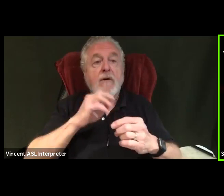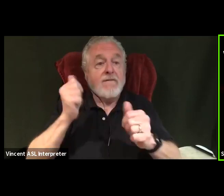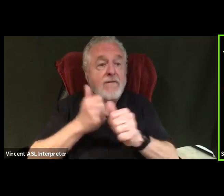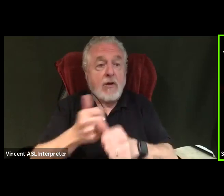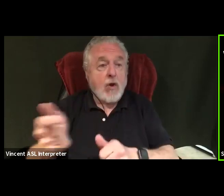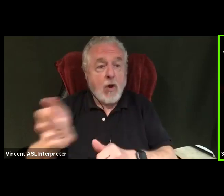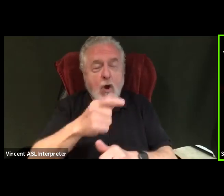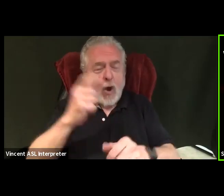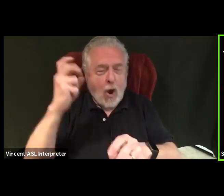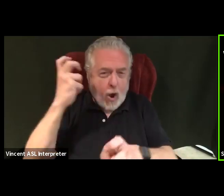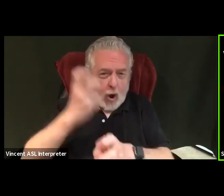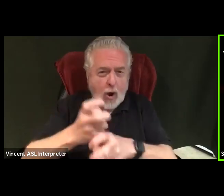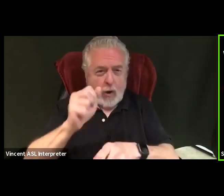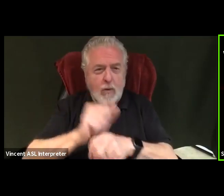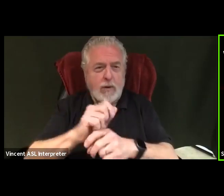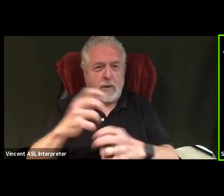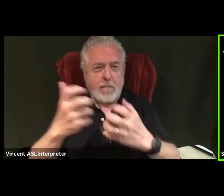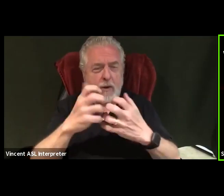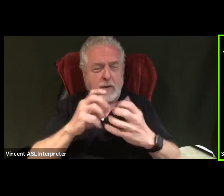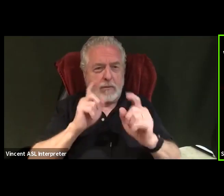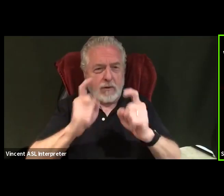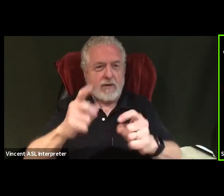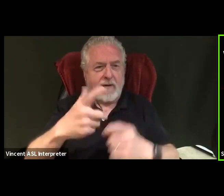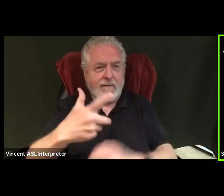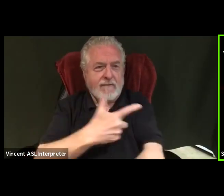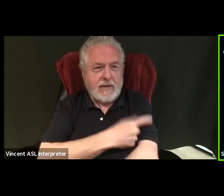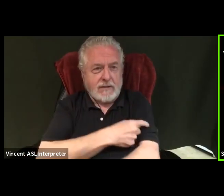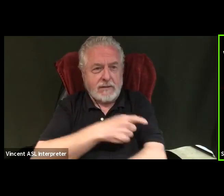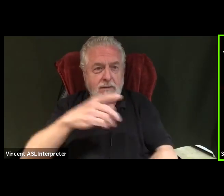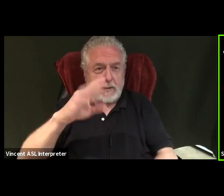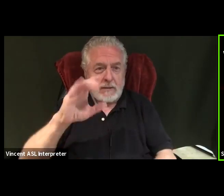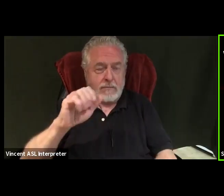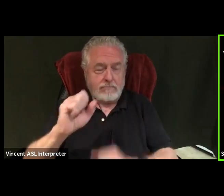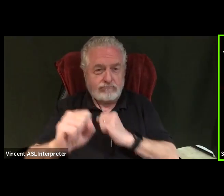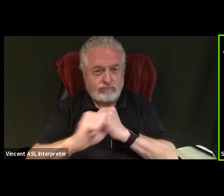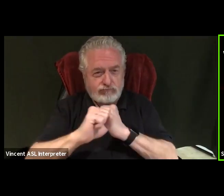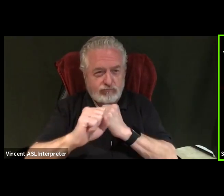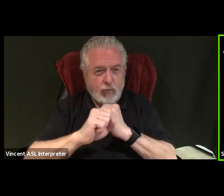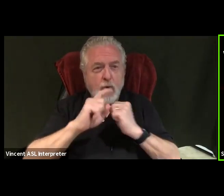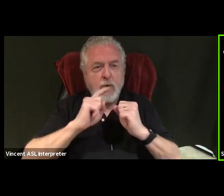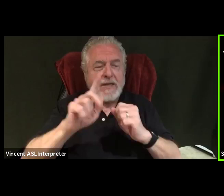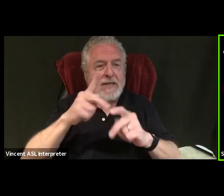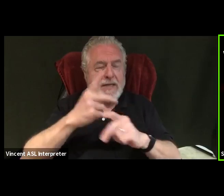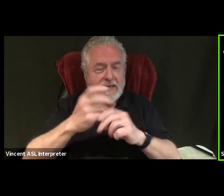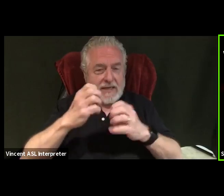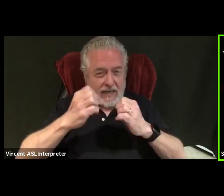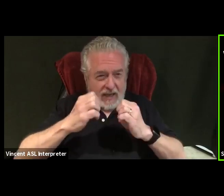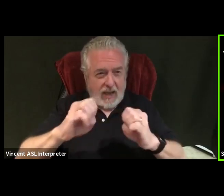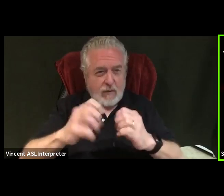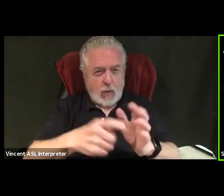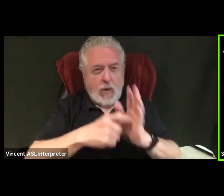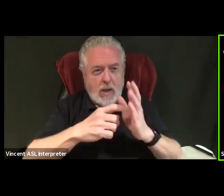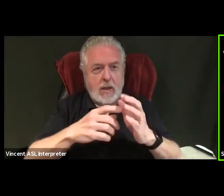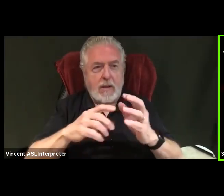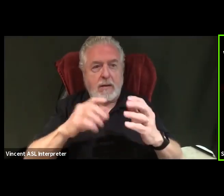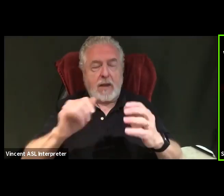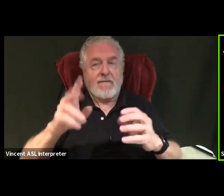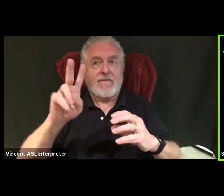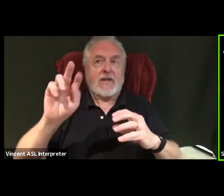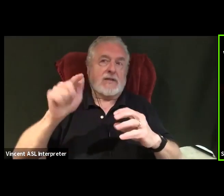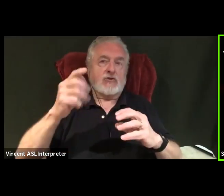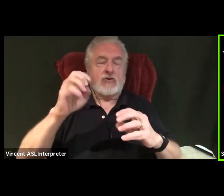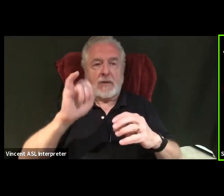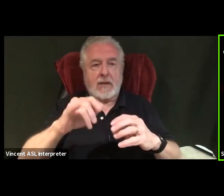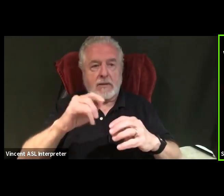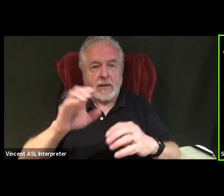all of the hard work that our partners have put into the vaccination campaign. This was truly the kind of an effort that requires a village, and it was a